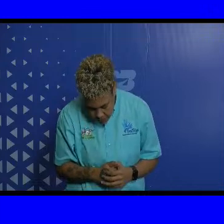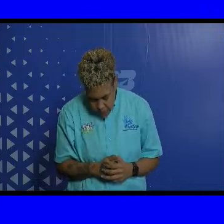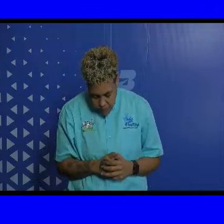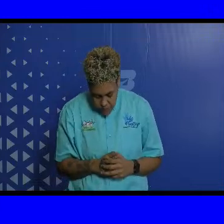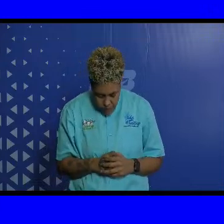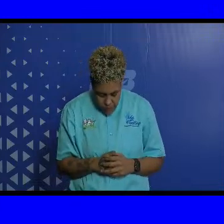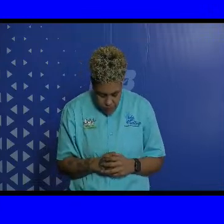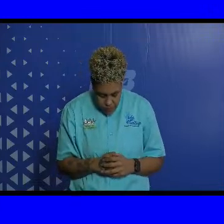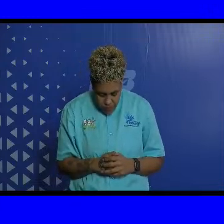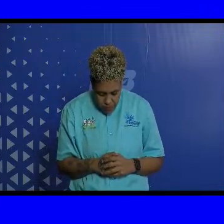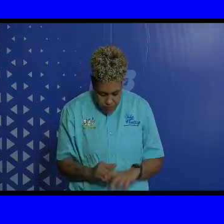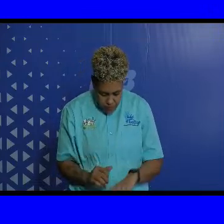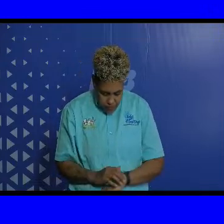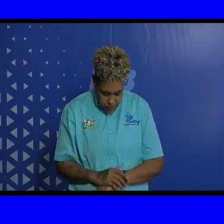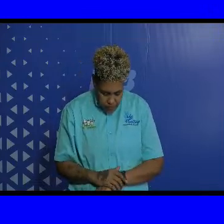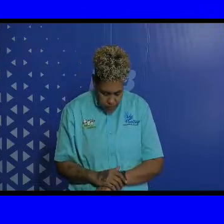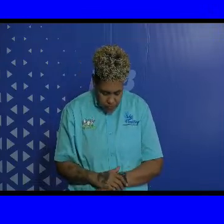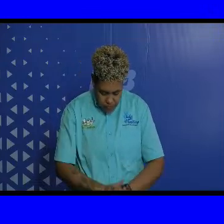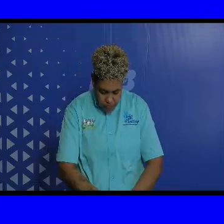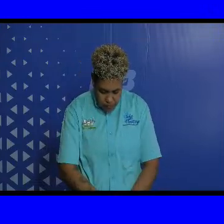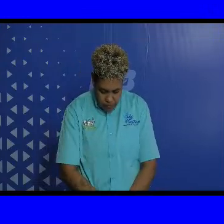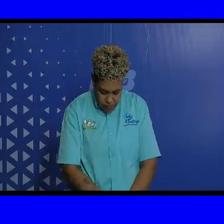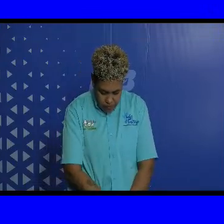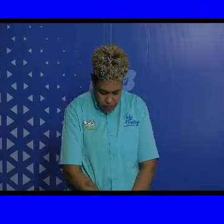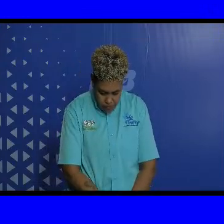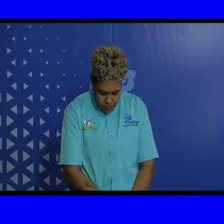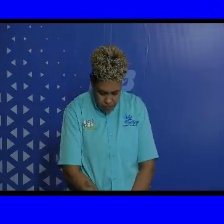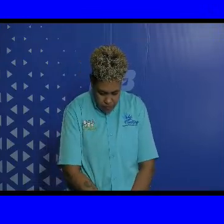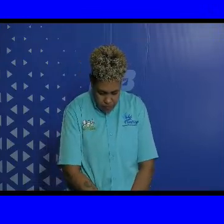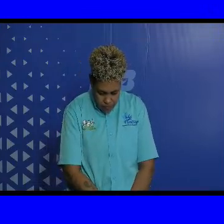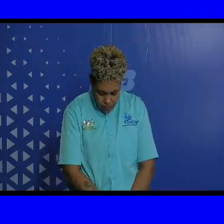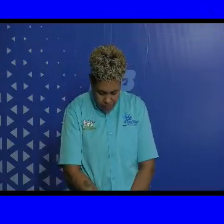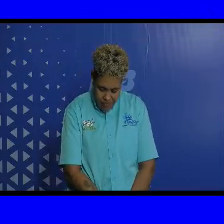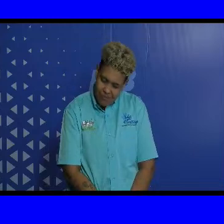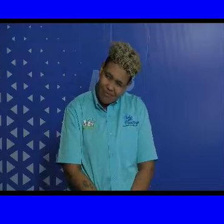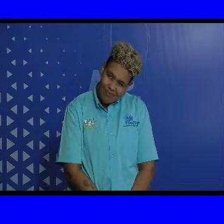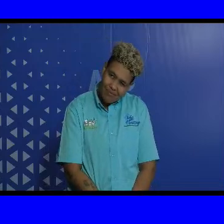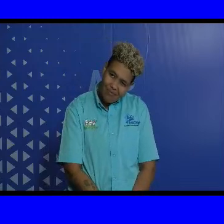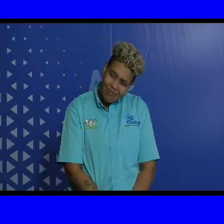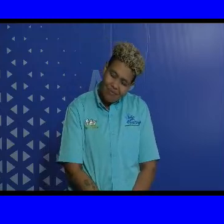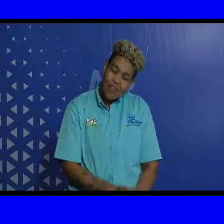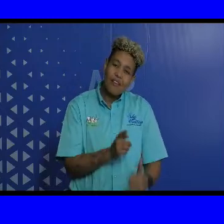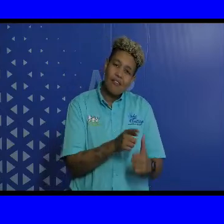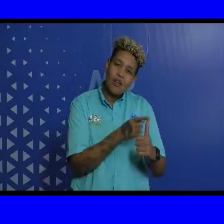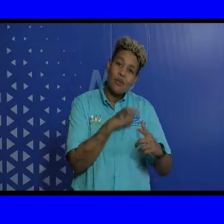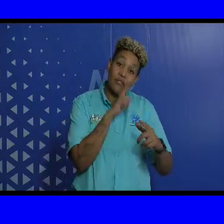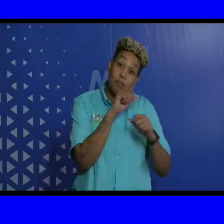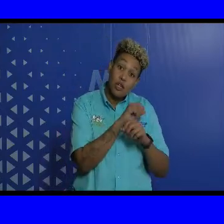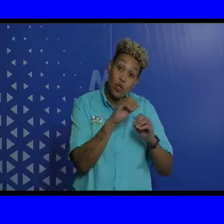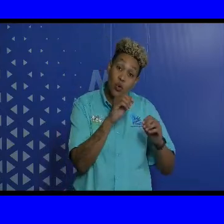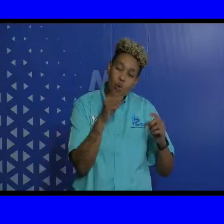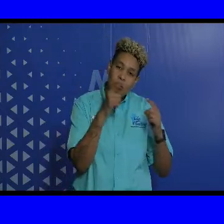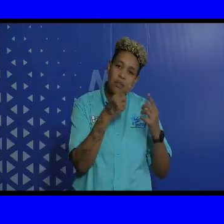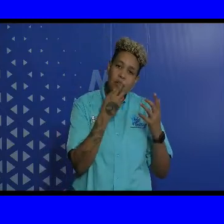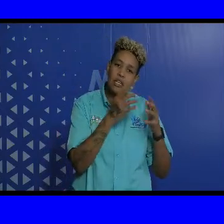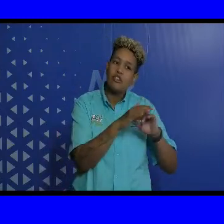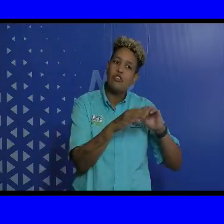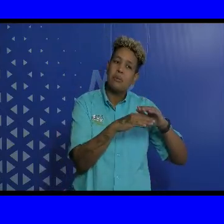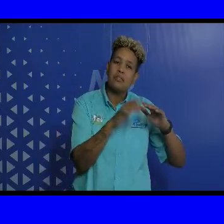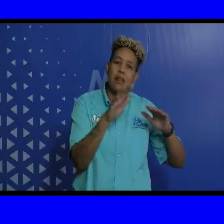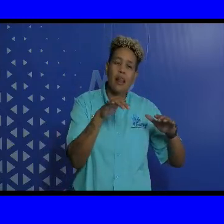we're starting to. So first, we had to just make sure there's no point integrating bases that aren't